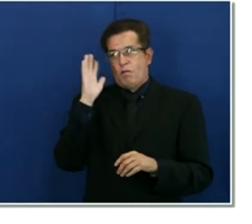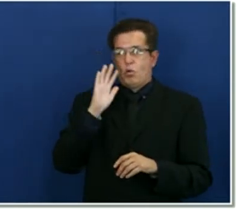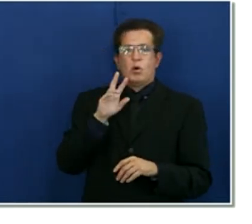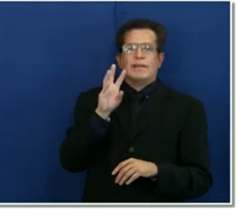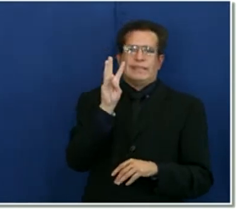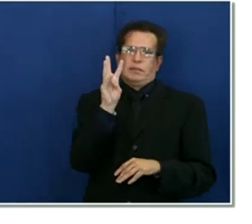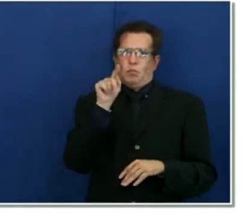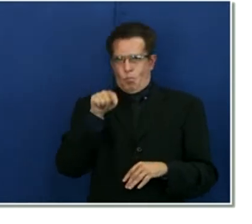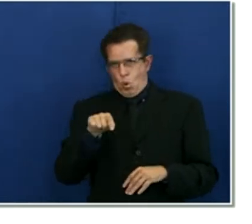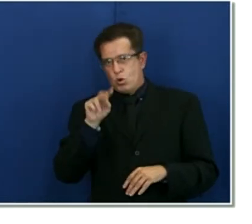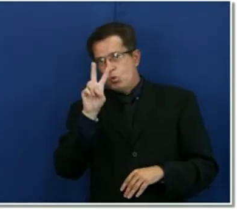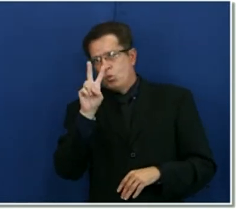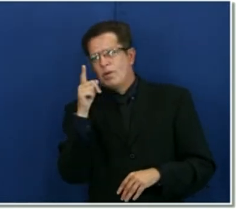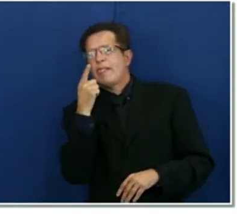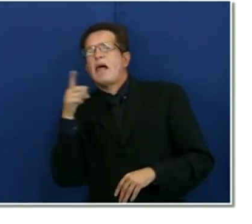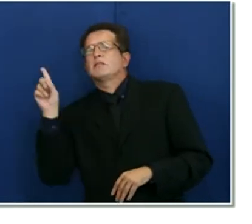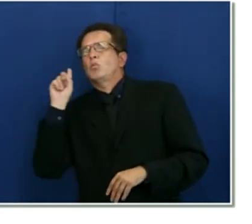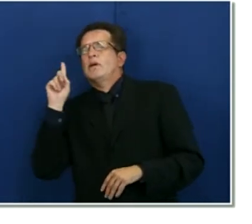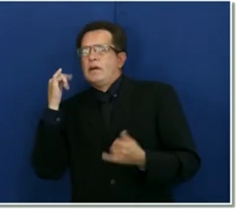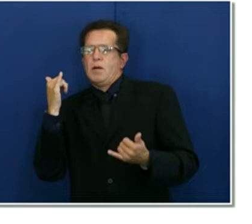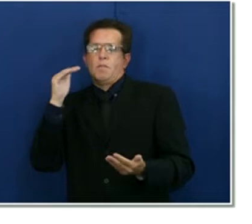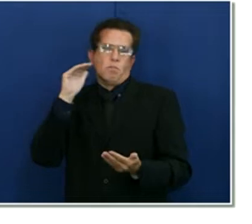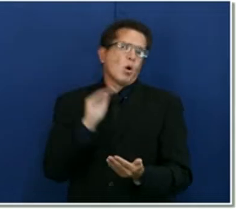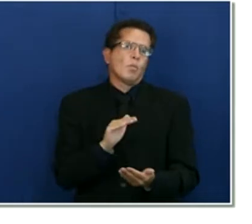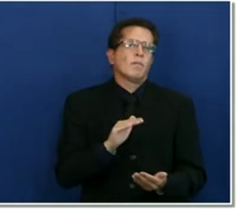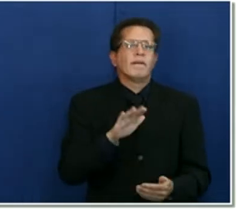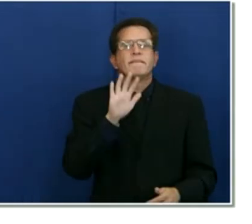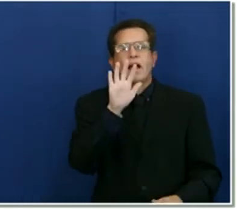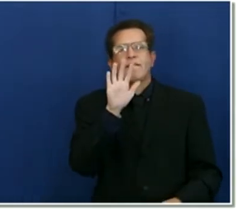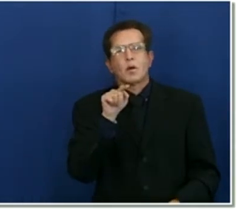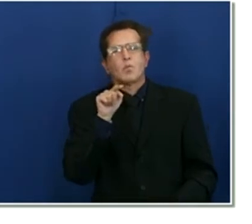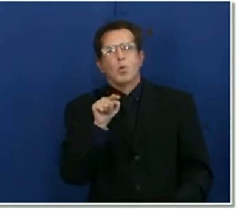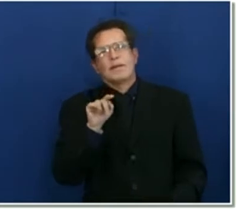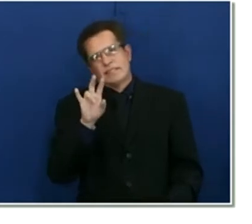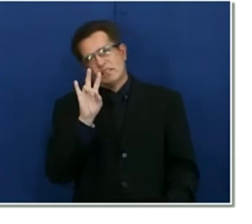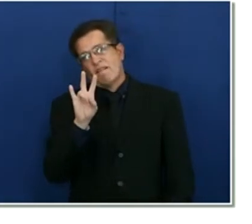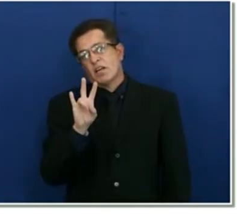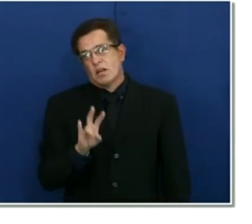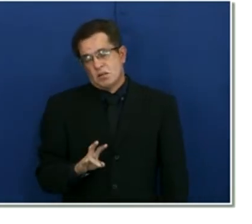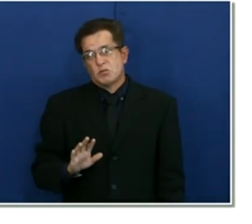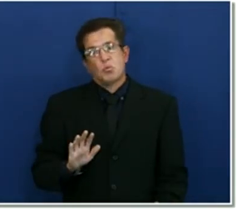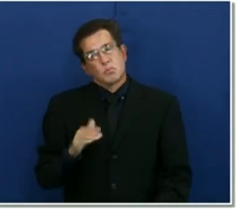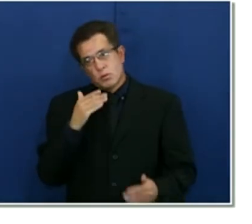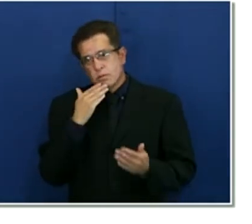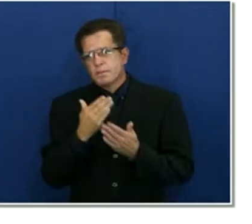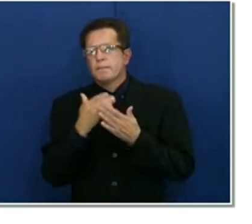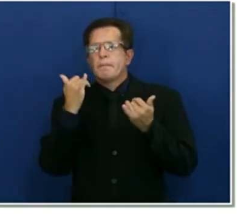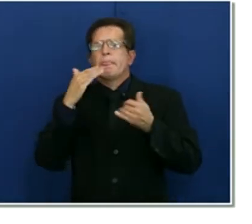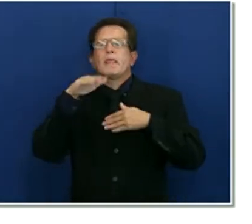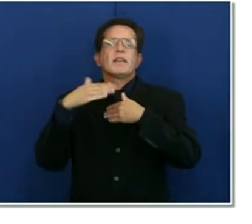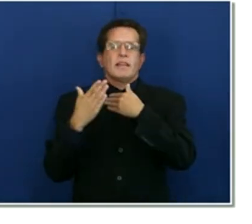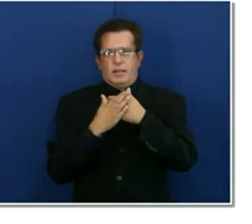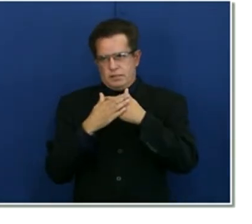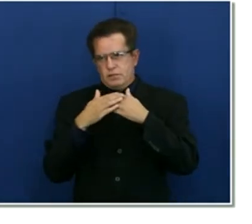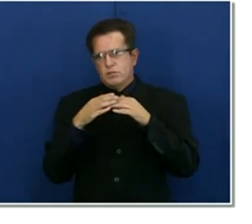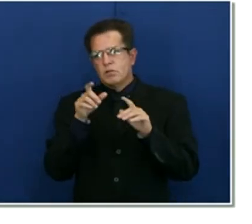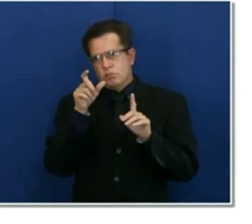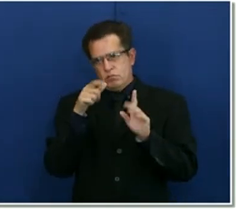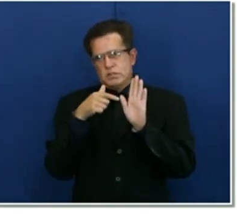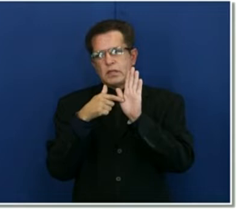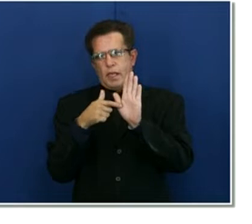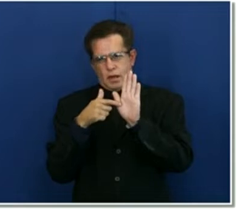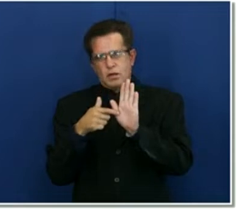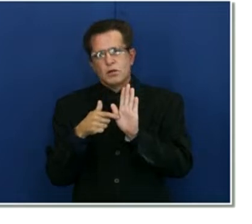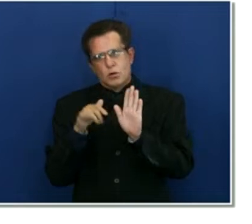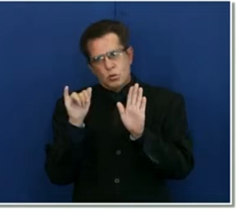6.2% last week. As seen in the next slide, And on the following, Esleen, on